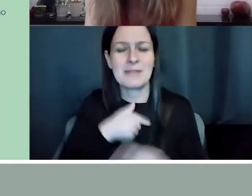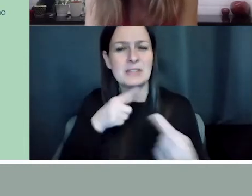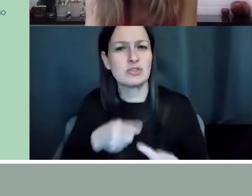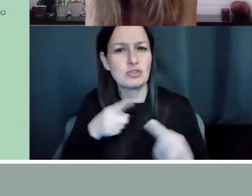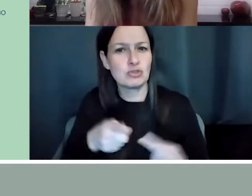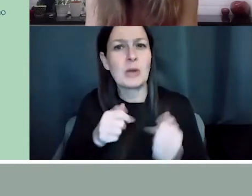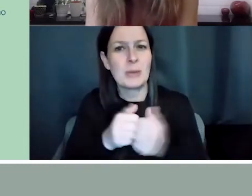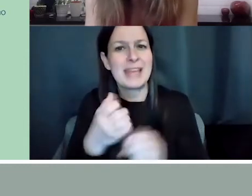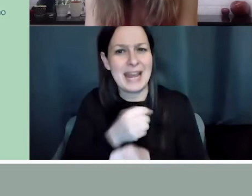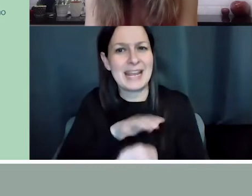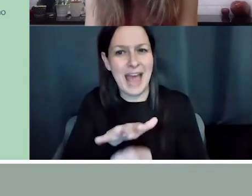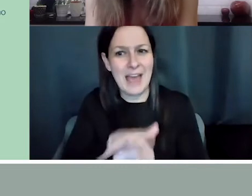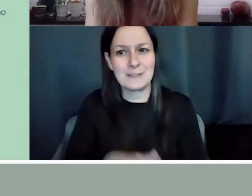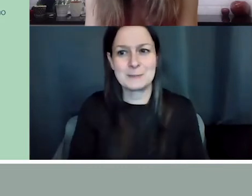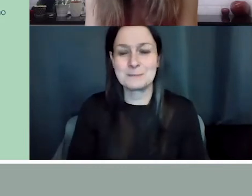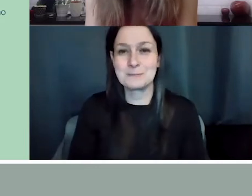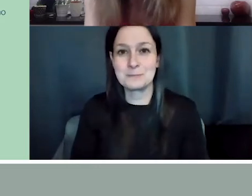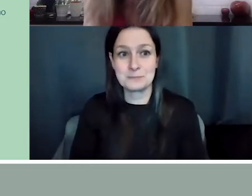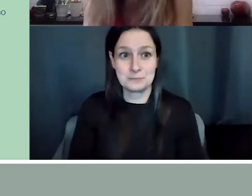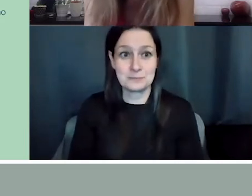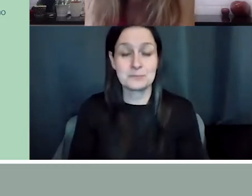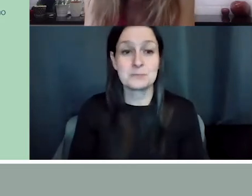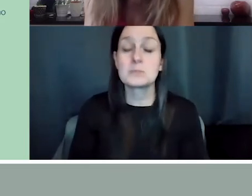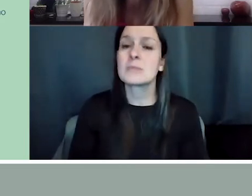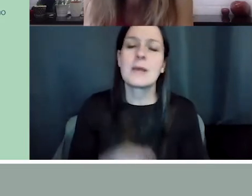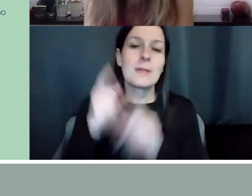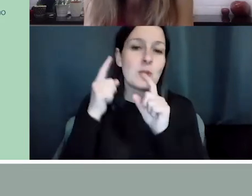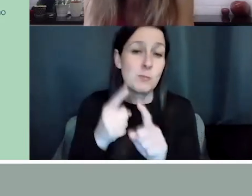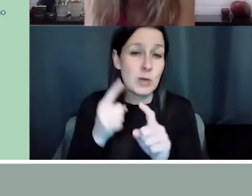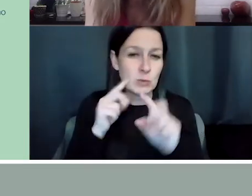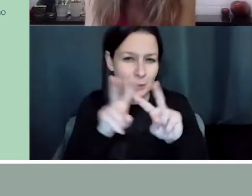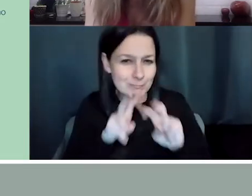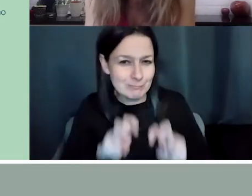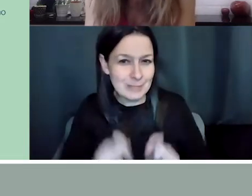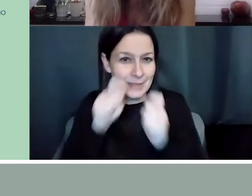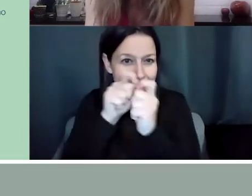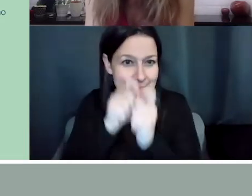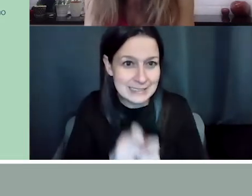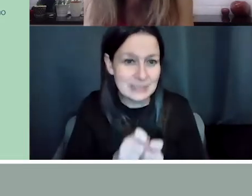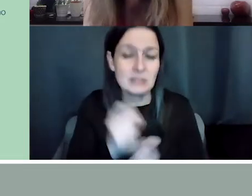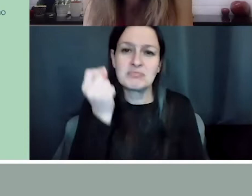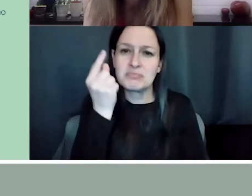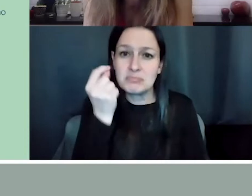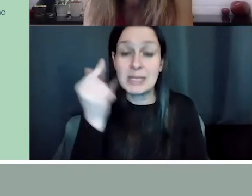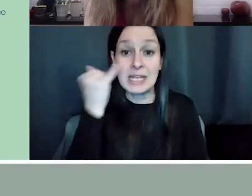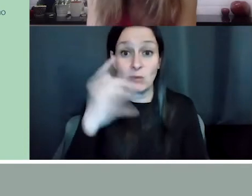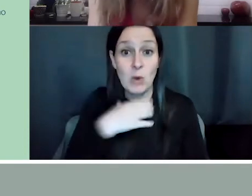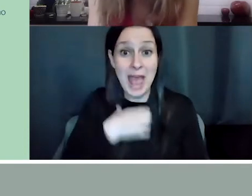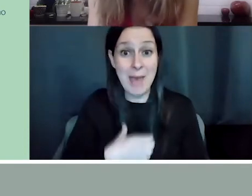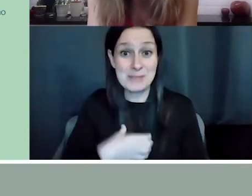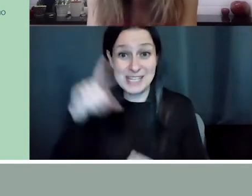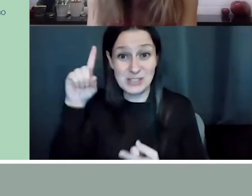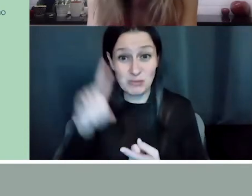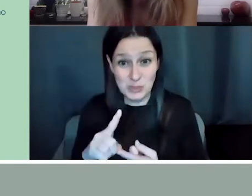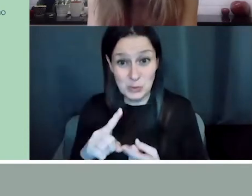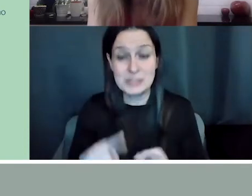amount. The point here is that, you know, we want to look at the details and understand that if your appetite is reduced, if